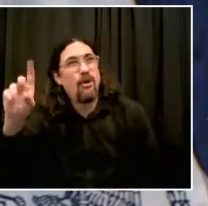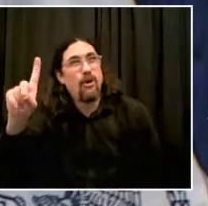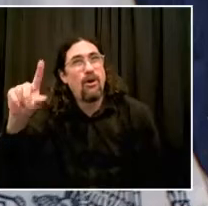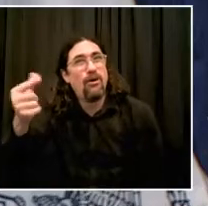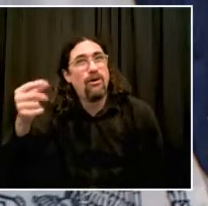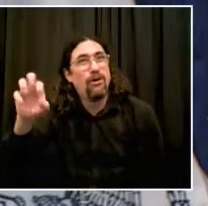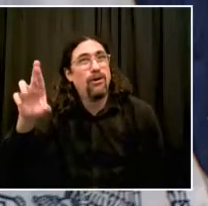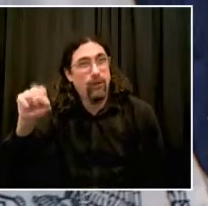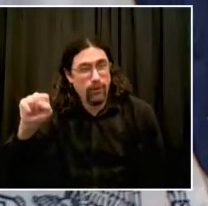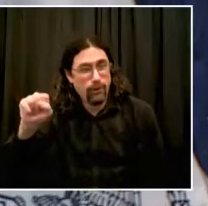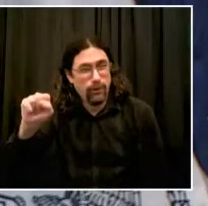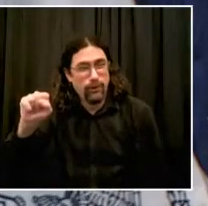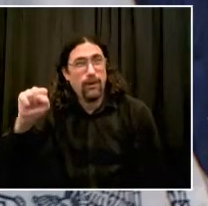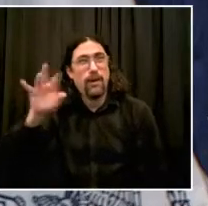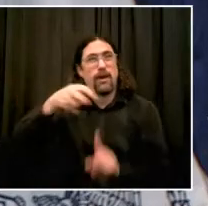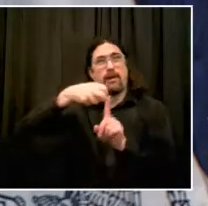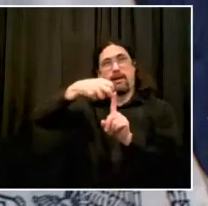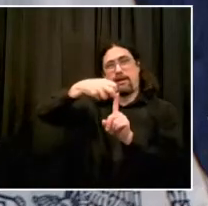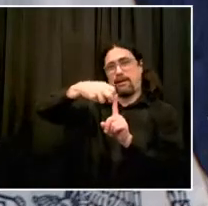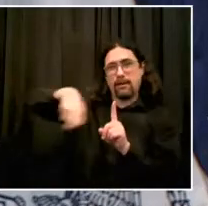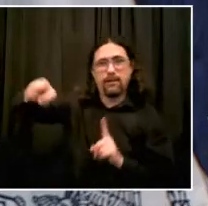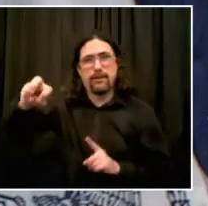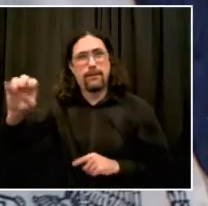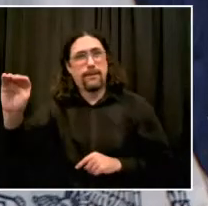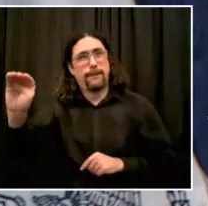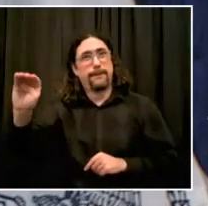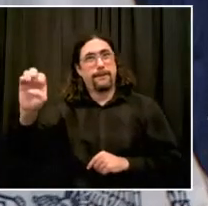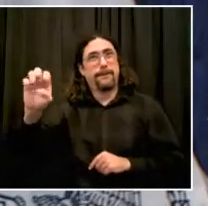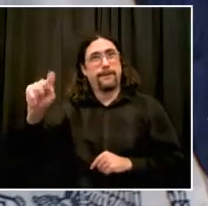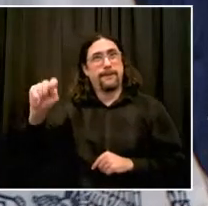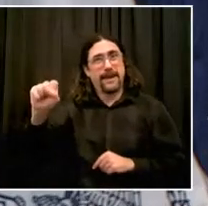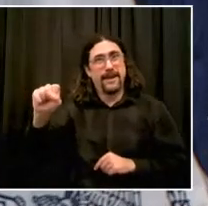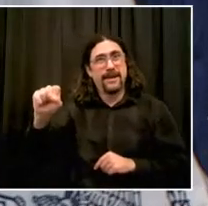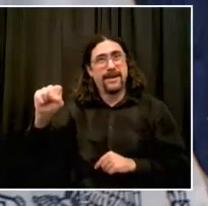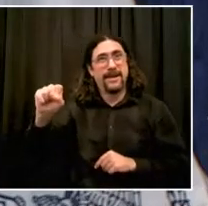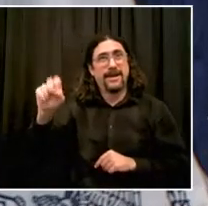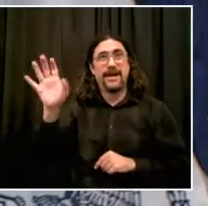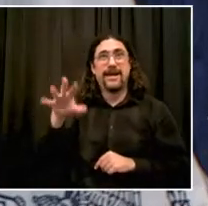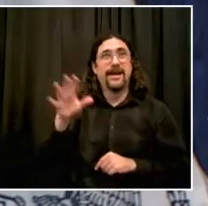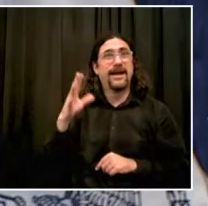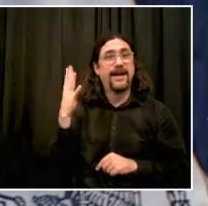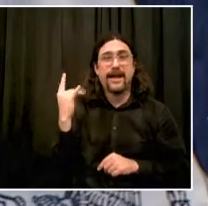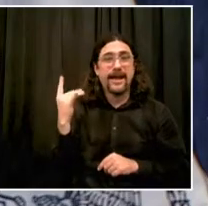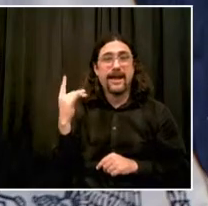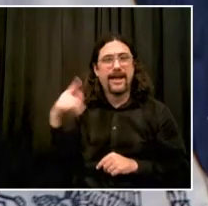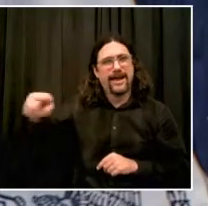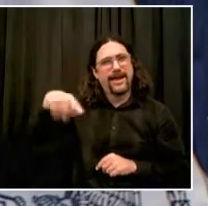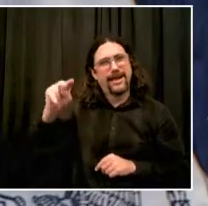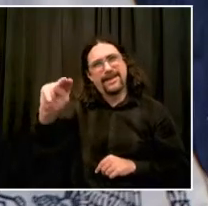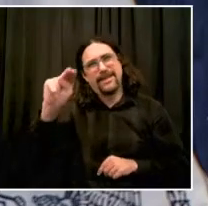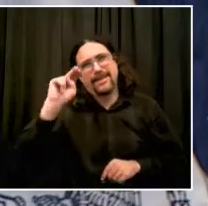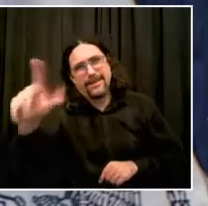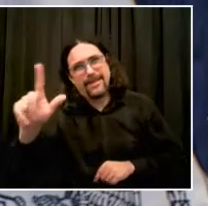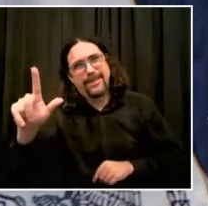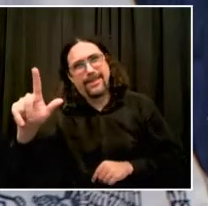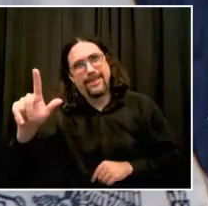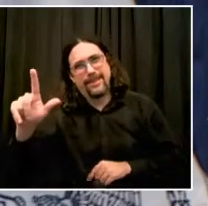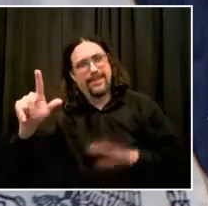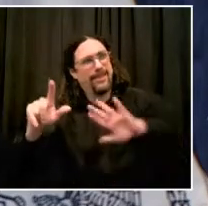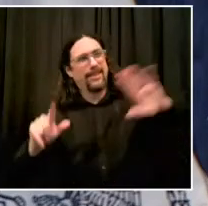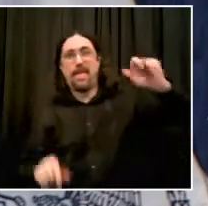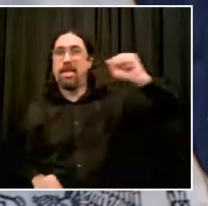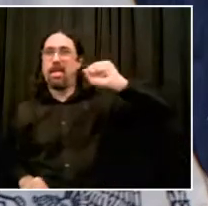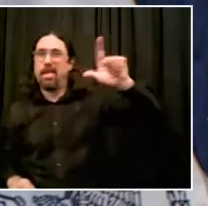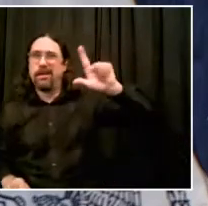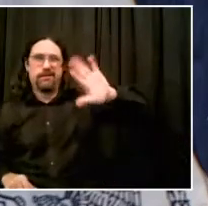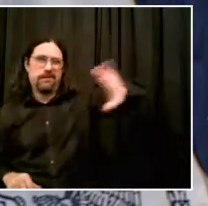you're right. A lot changed into Mets fans. A lot of New York Giants fans turned into Mets Yep. fans when they went to San Francisco. So you and